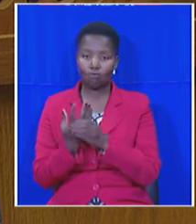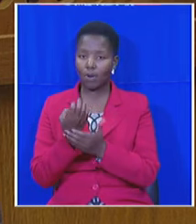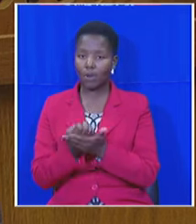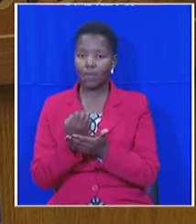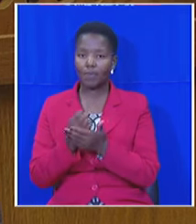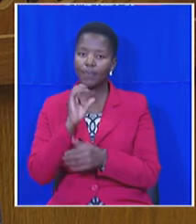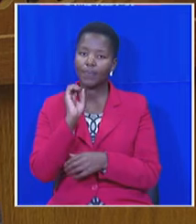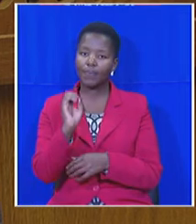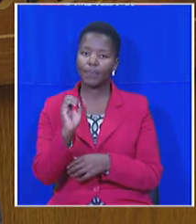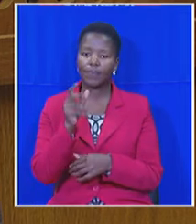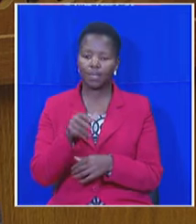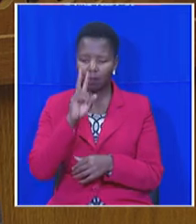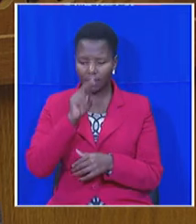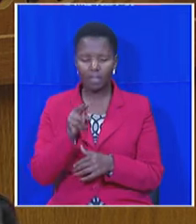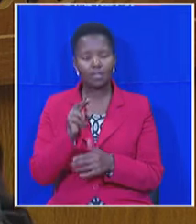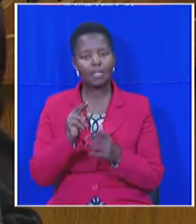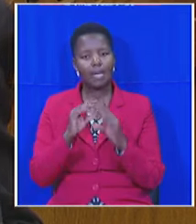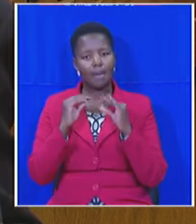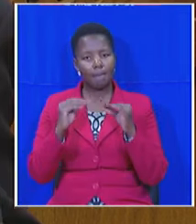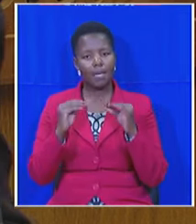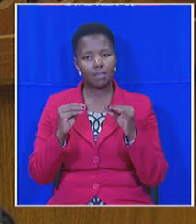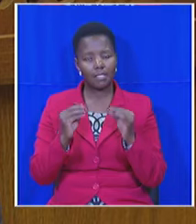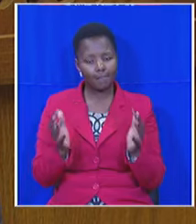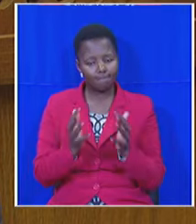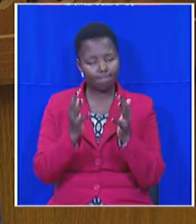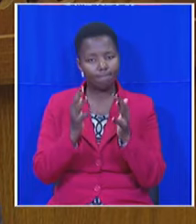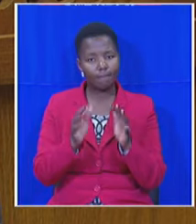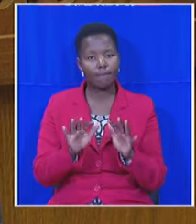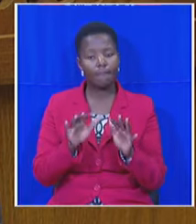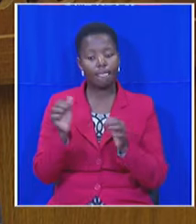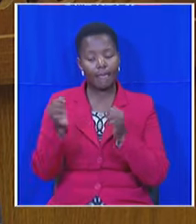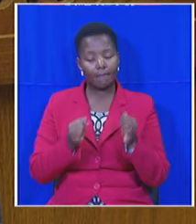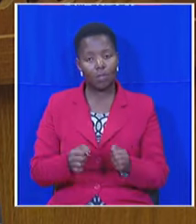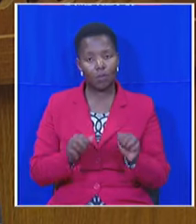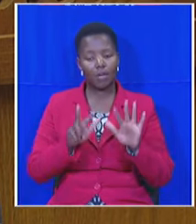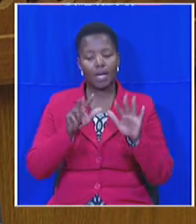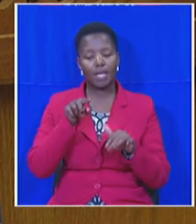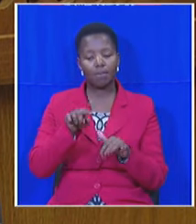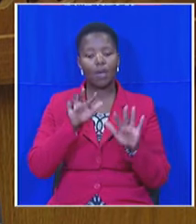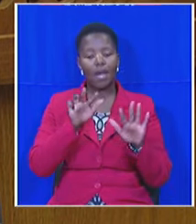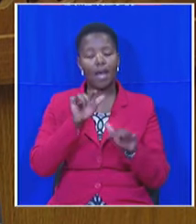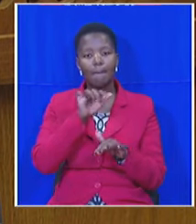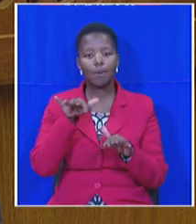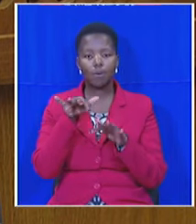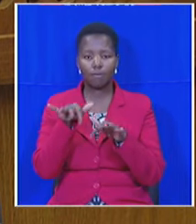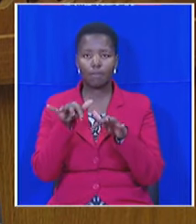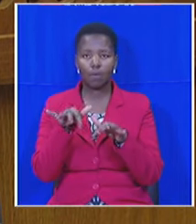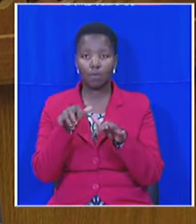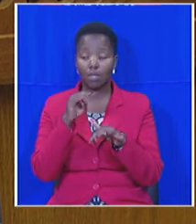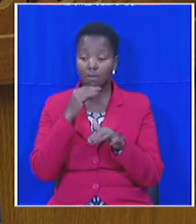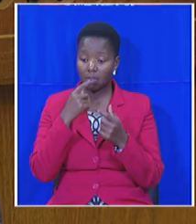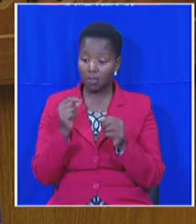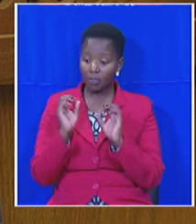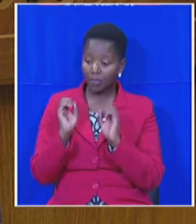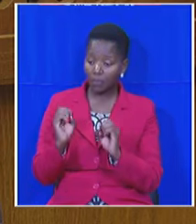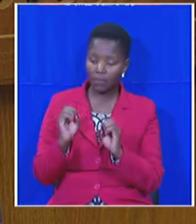must be done to aid and promote business to enable them to employ the 8.9 million South Africans who are unemployed. Failure in this regard means our